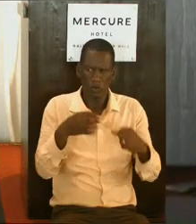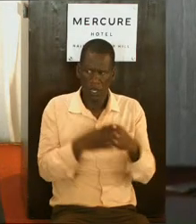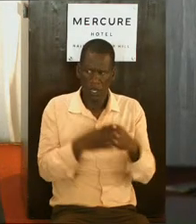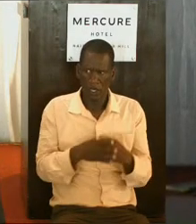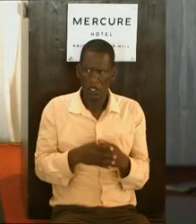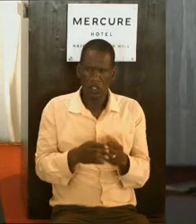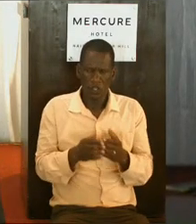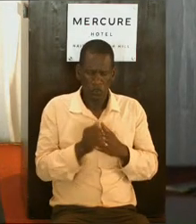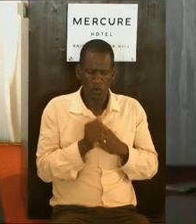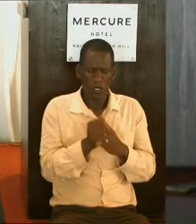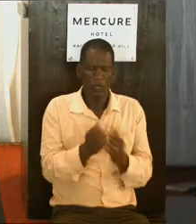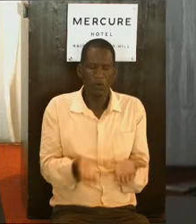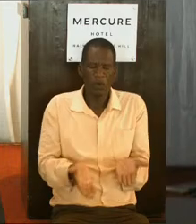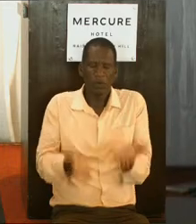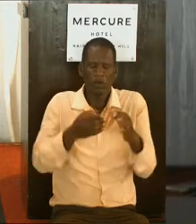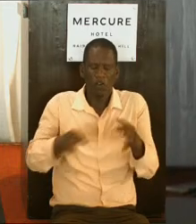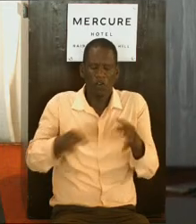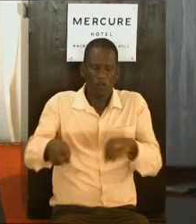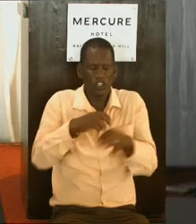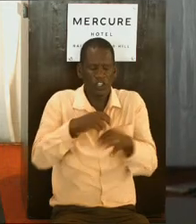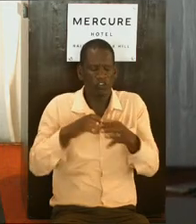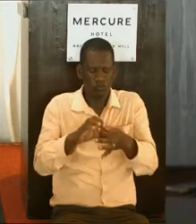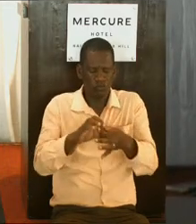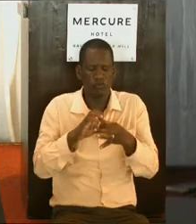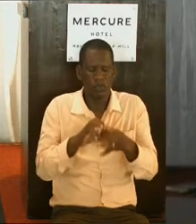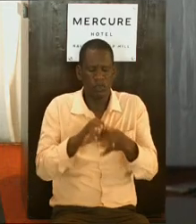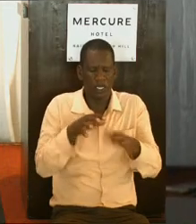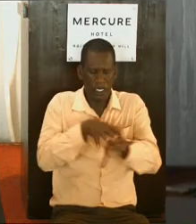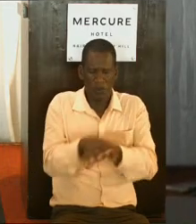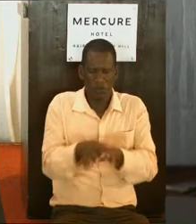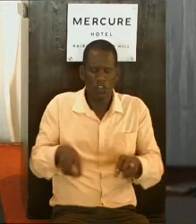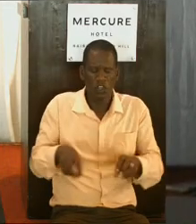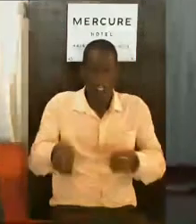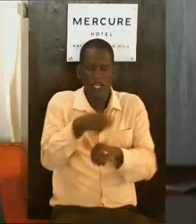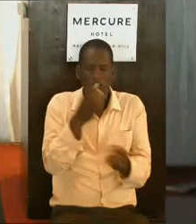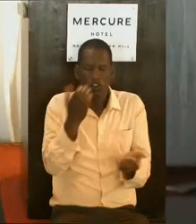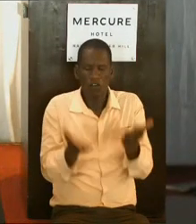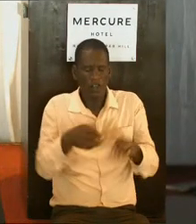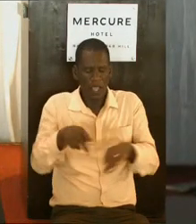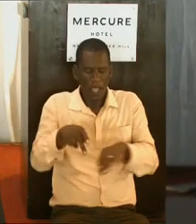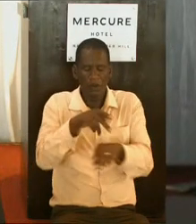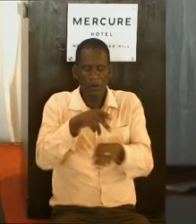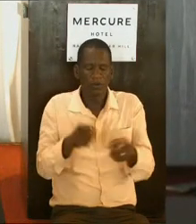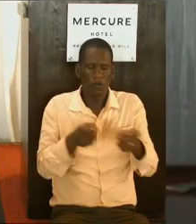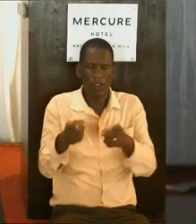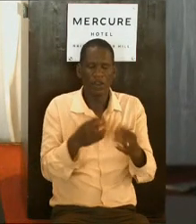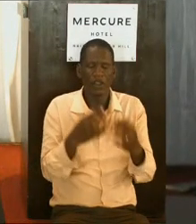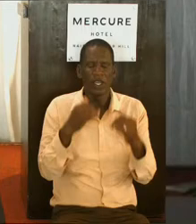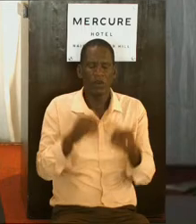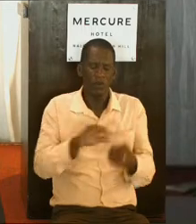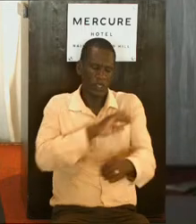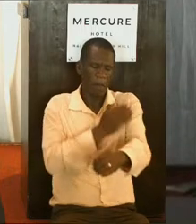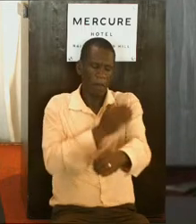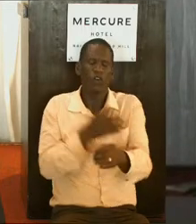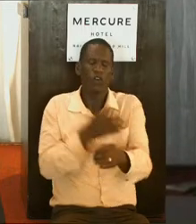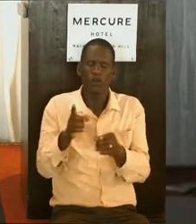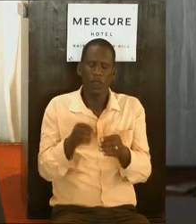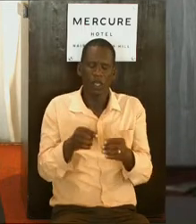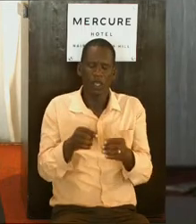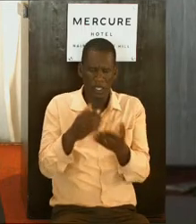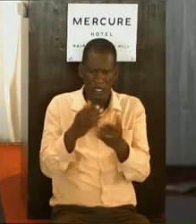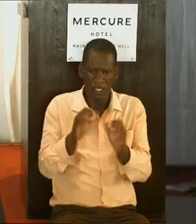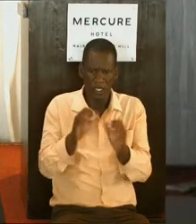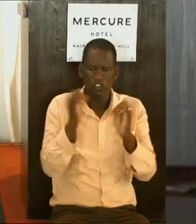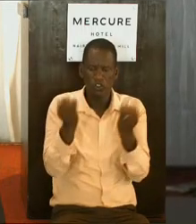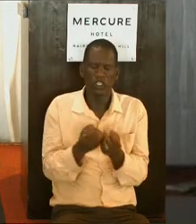to spearhead the promotion of national cohesion and integration and National values and principles of governance now the mandator of your directorate is